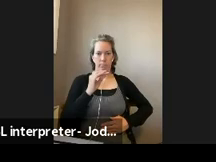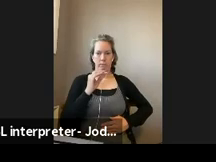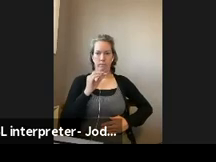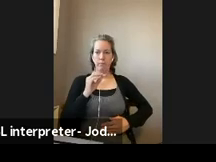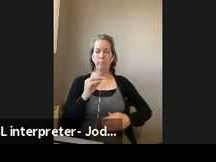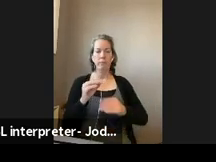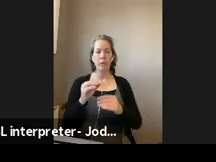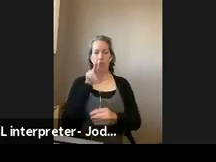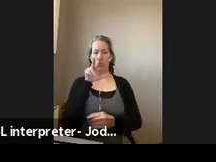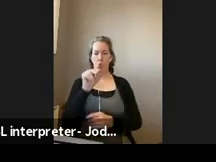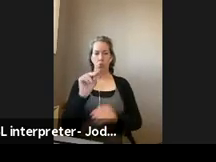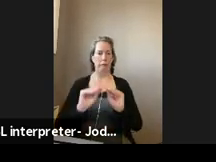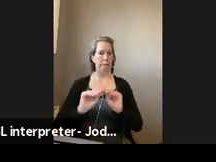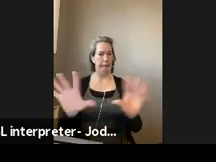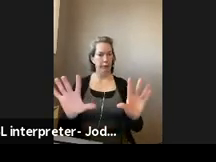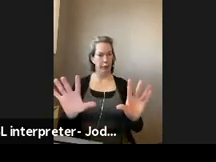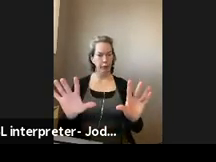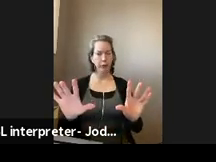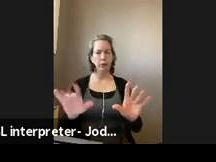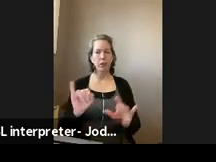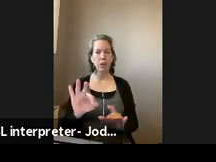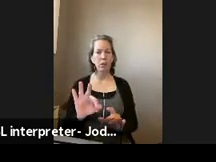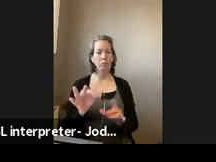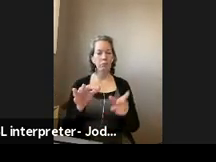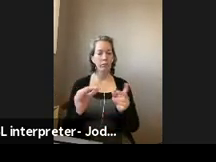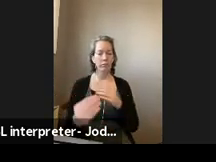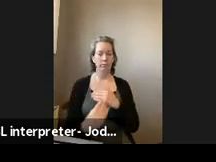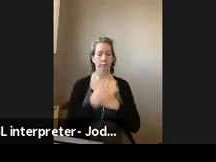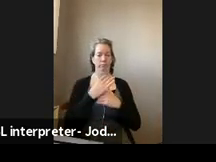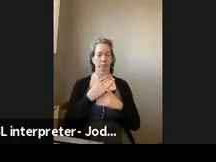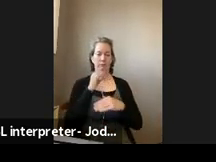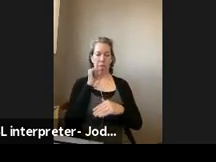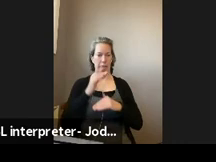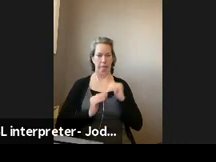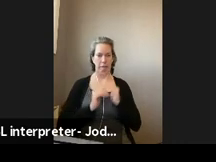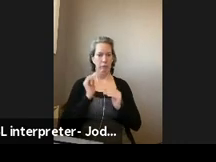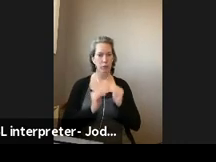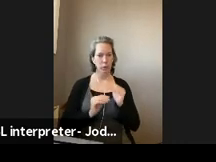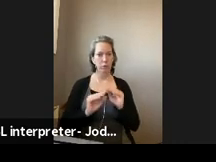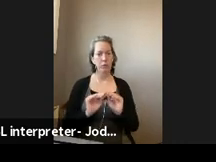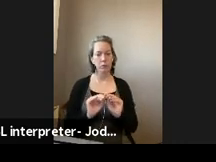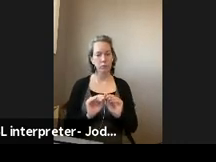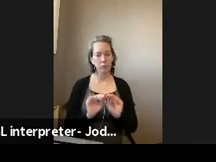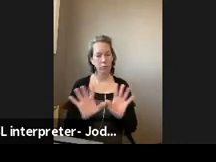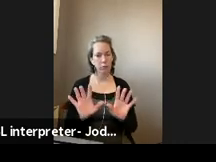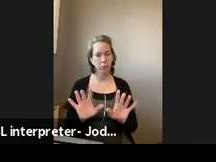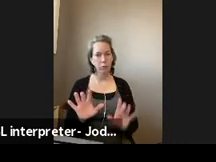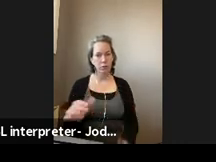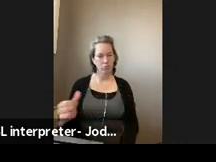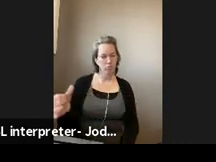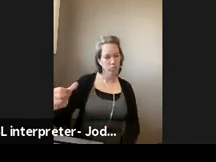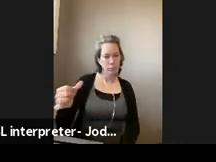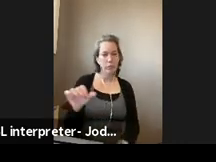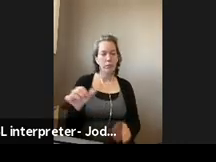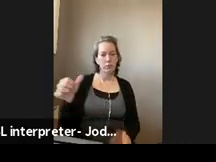required to be polite if somebody's making you uncomfortable. You're definitely not. You don't have to let them down gently or anything.